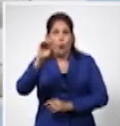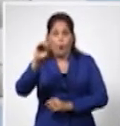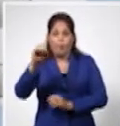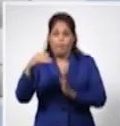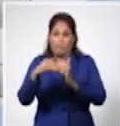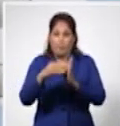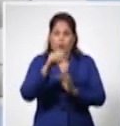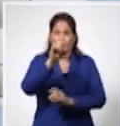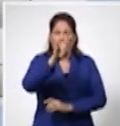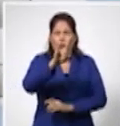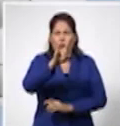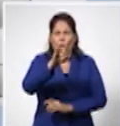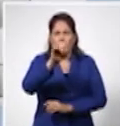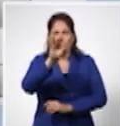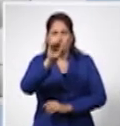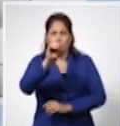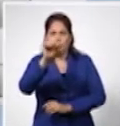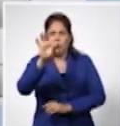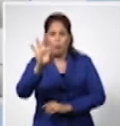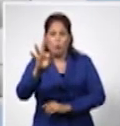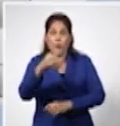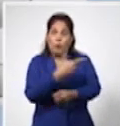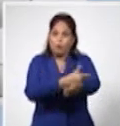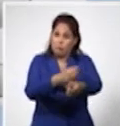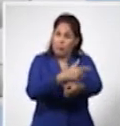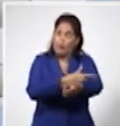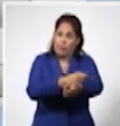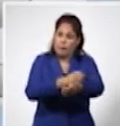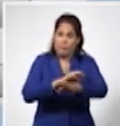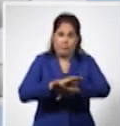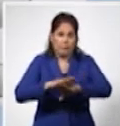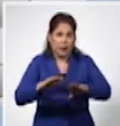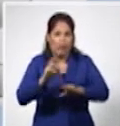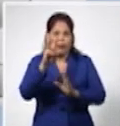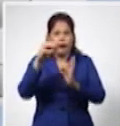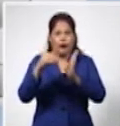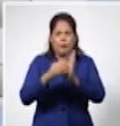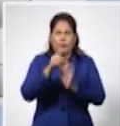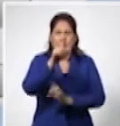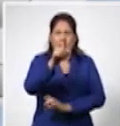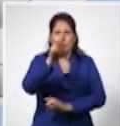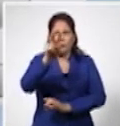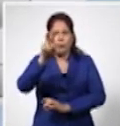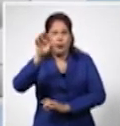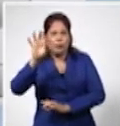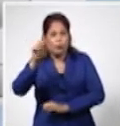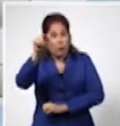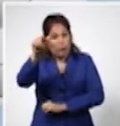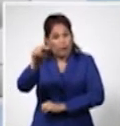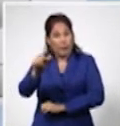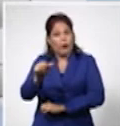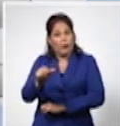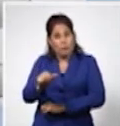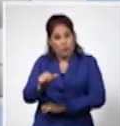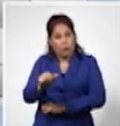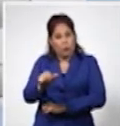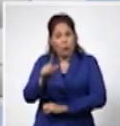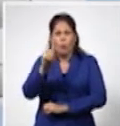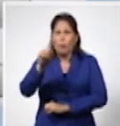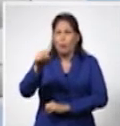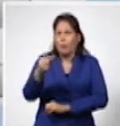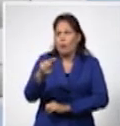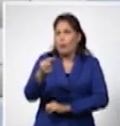COVID-19. This brings the total number of samples processed in the entire country since the pandemic